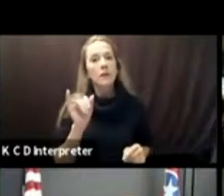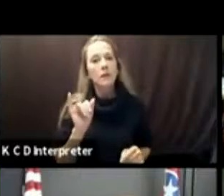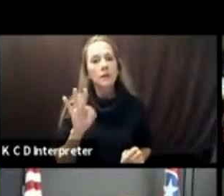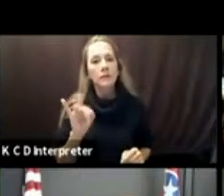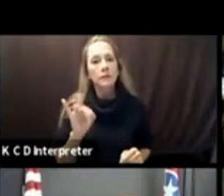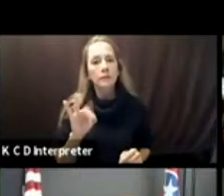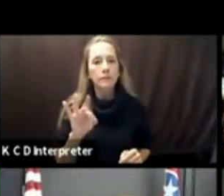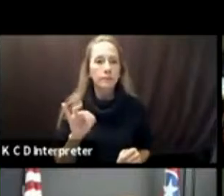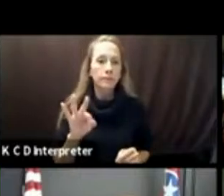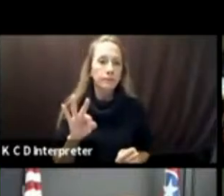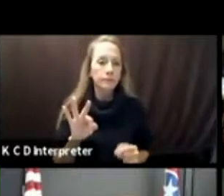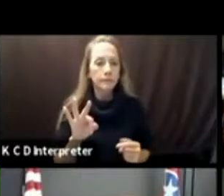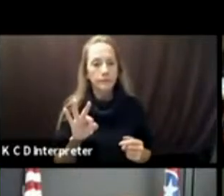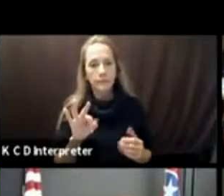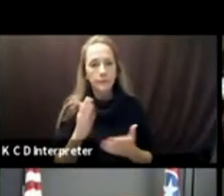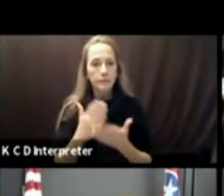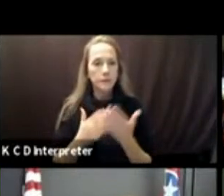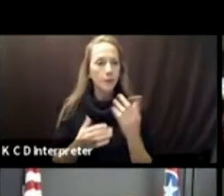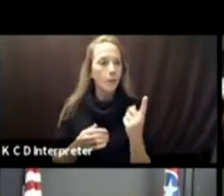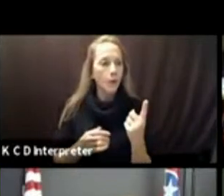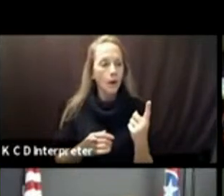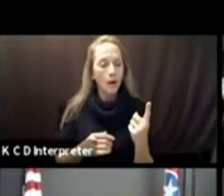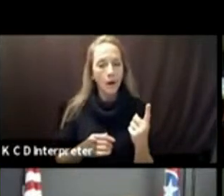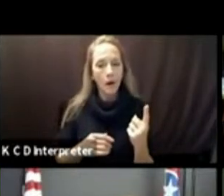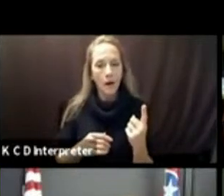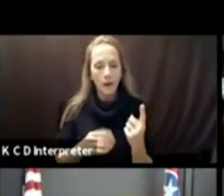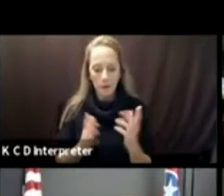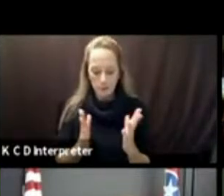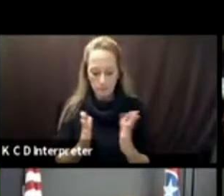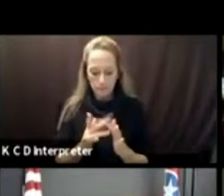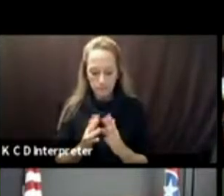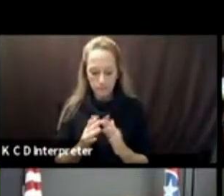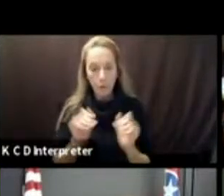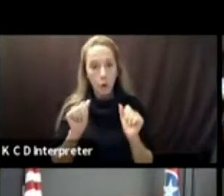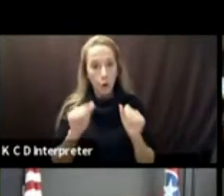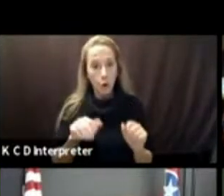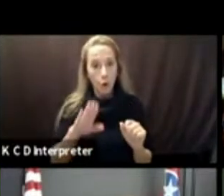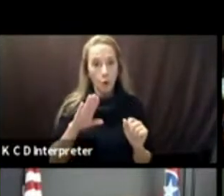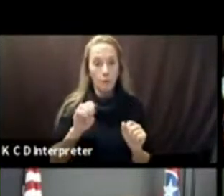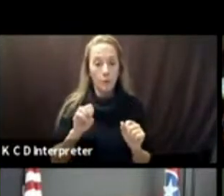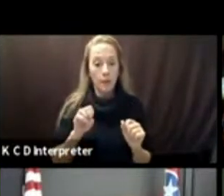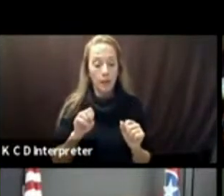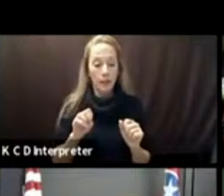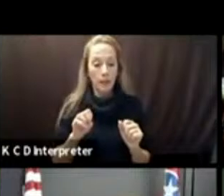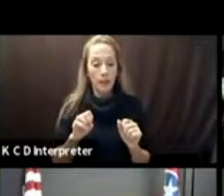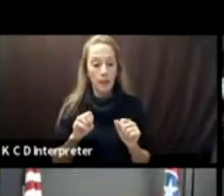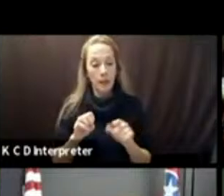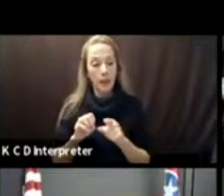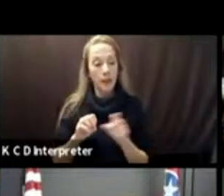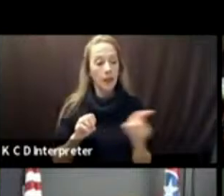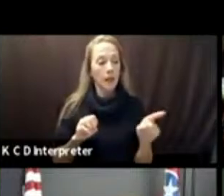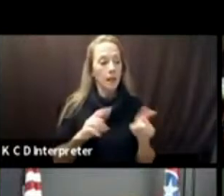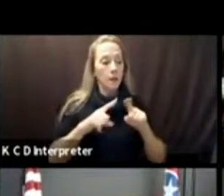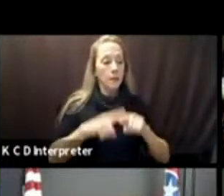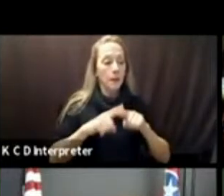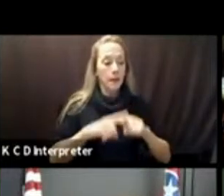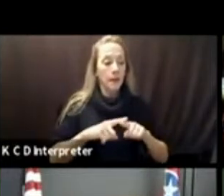was moved to do it, could this be inflammatory to the right audience and actually